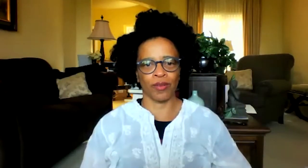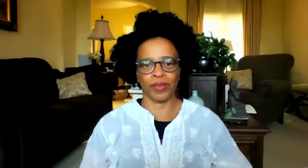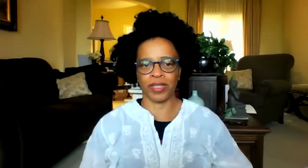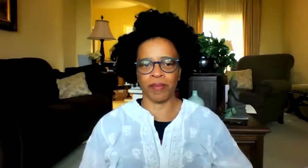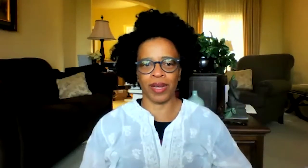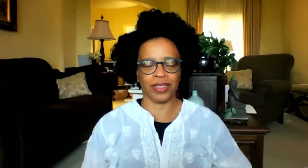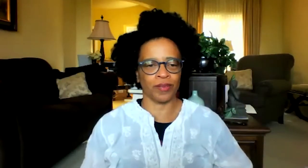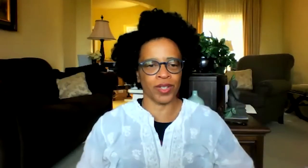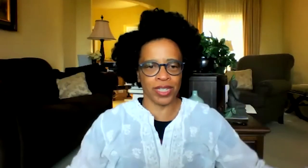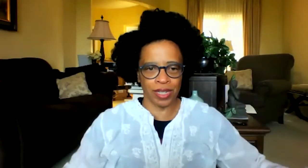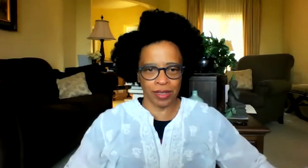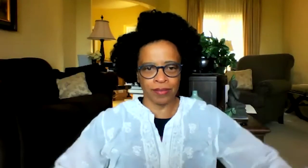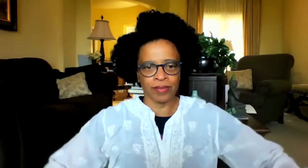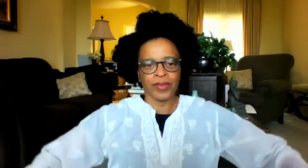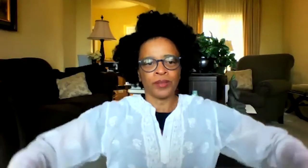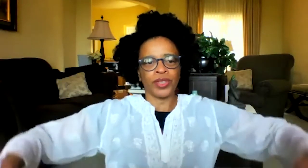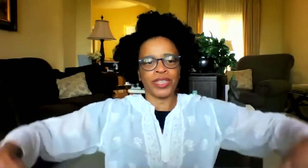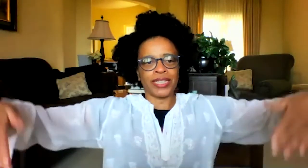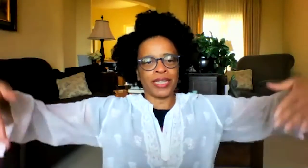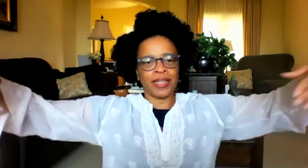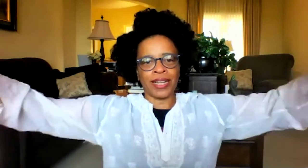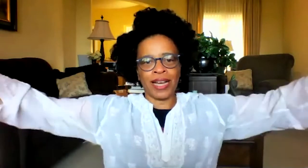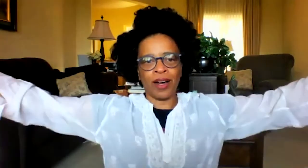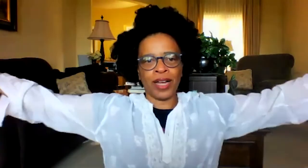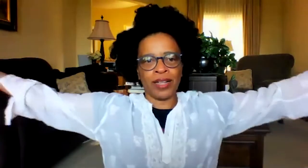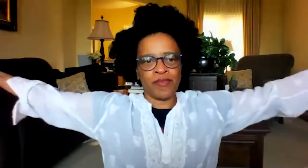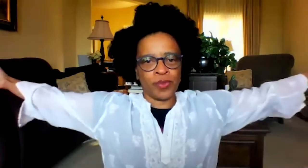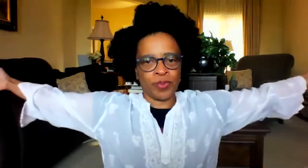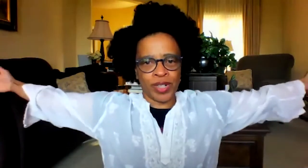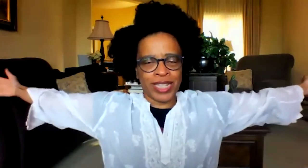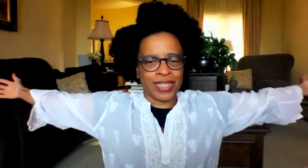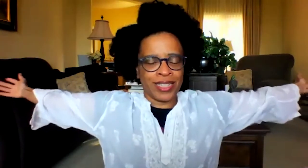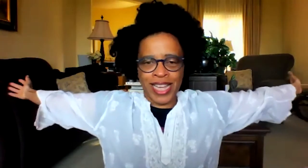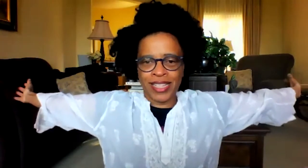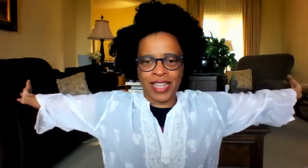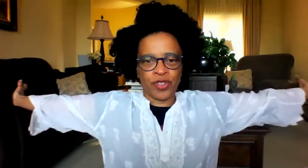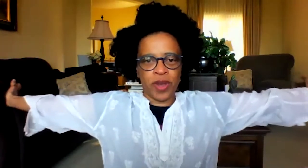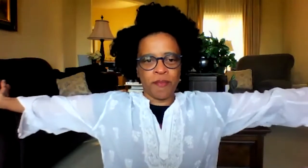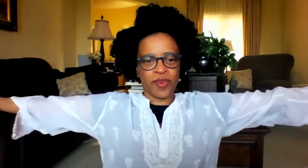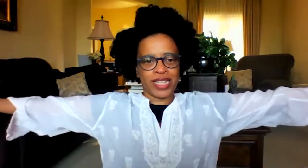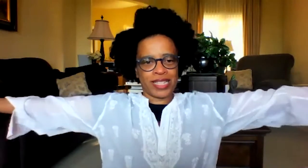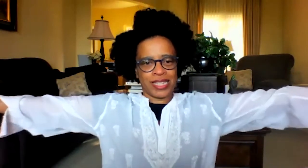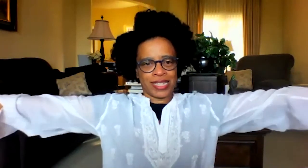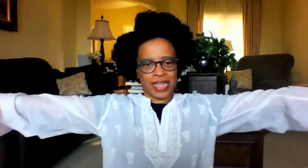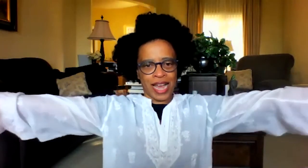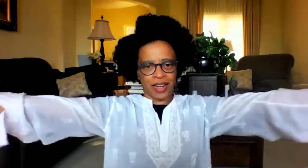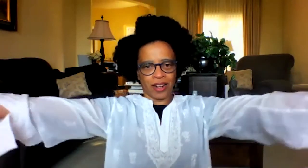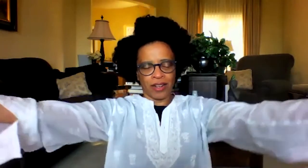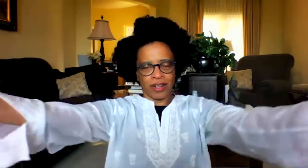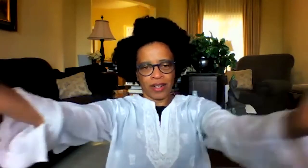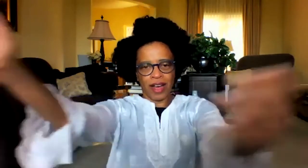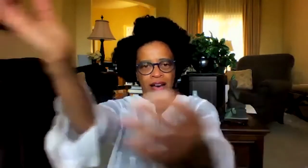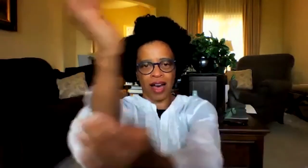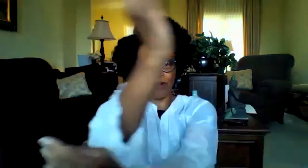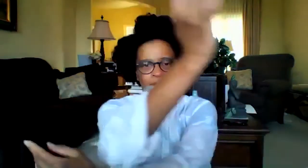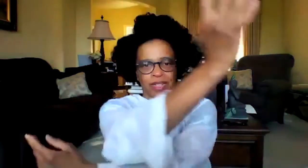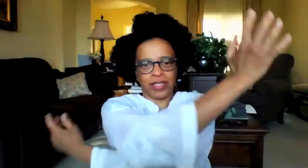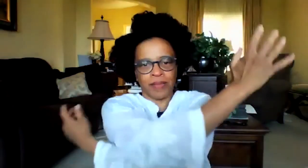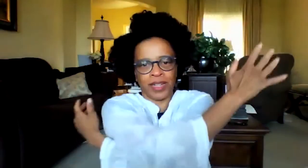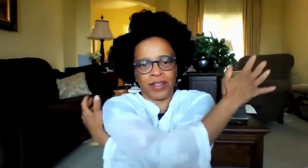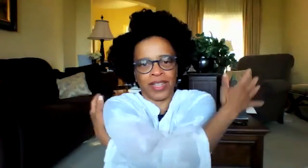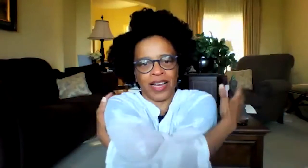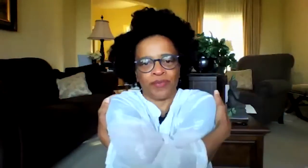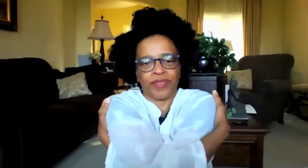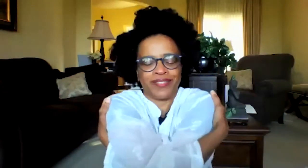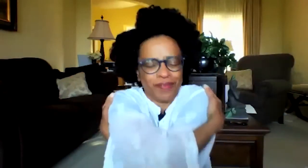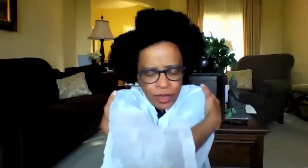on home to the mountain. Once again, breathing in, out, and bringing the hands out to embrace this tiger. Racism